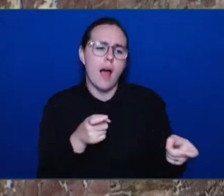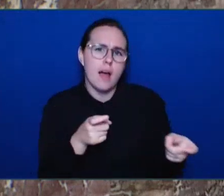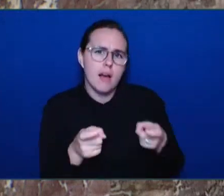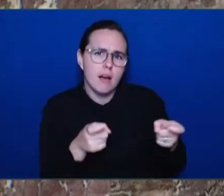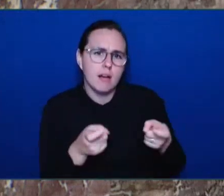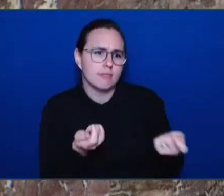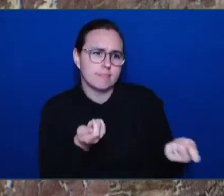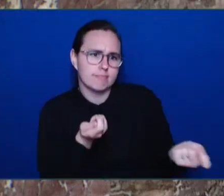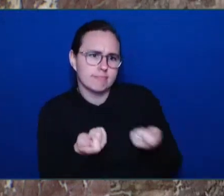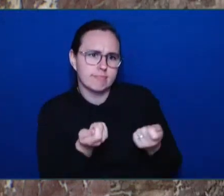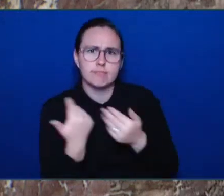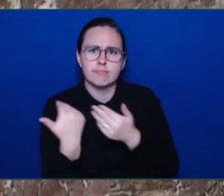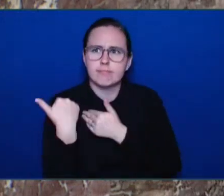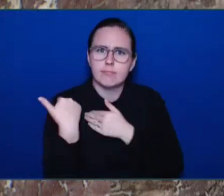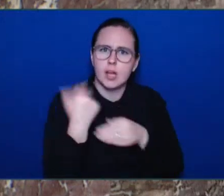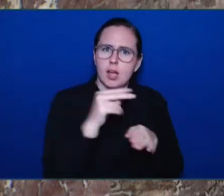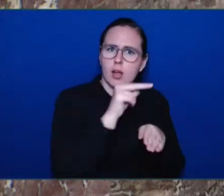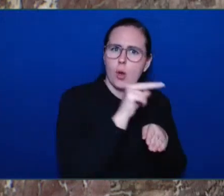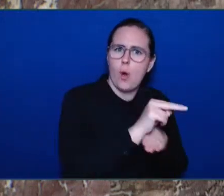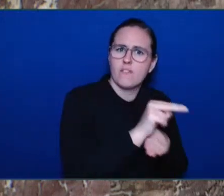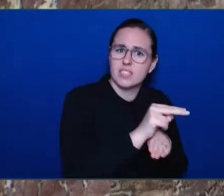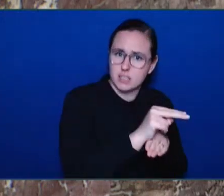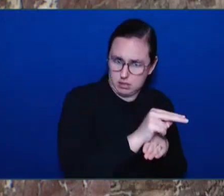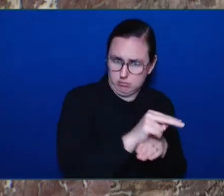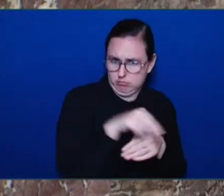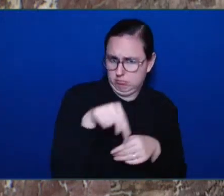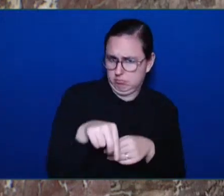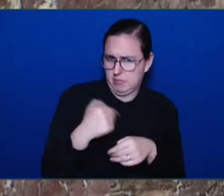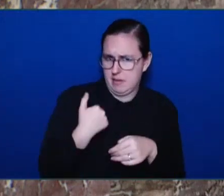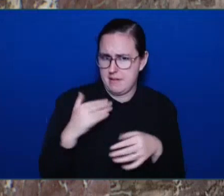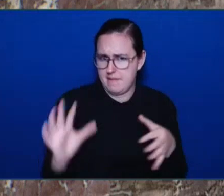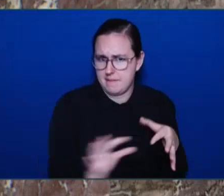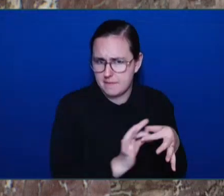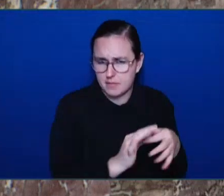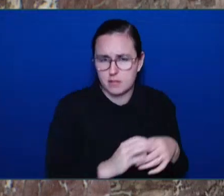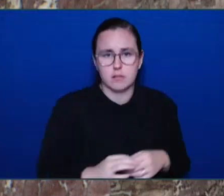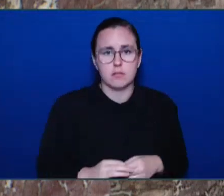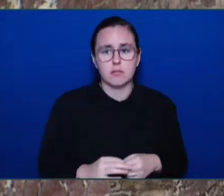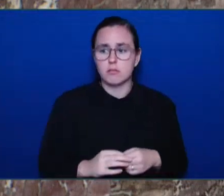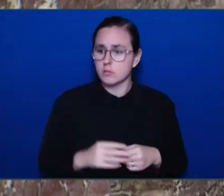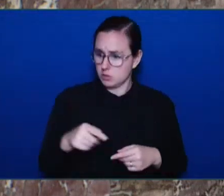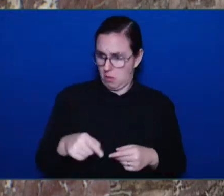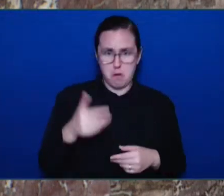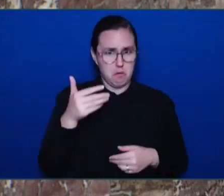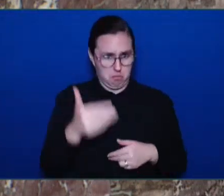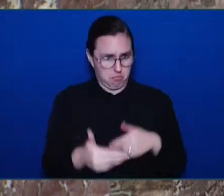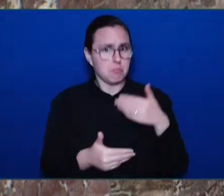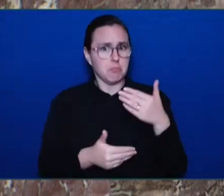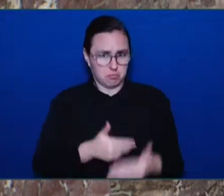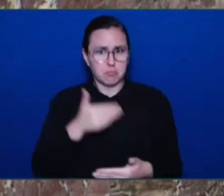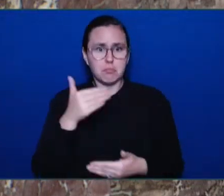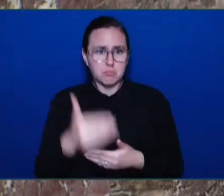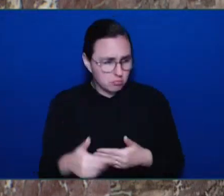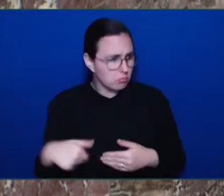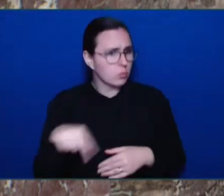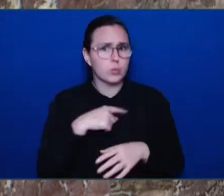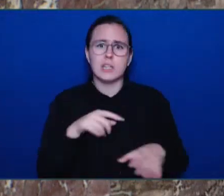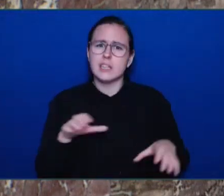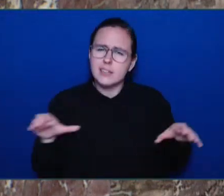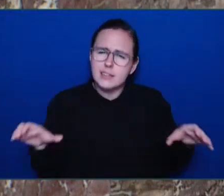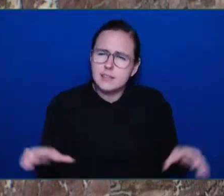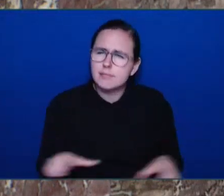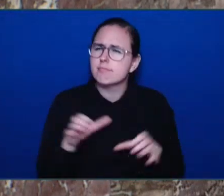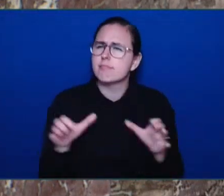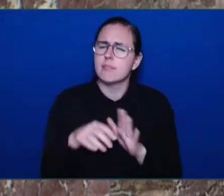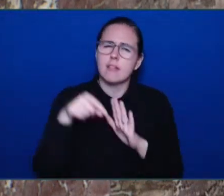Speaker, the work has been underway. It has been thorough. There are changes coming in the fall. I can tell the member